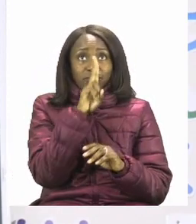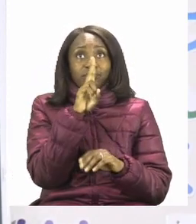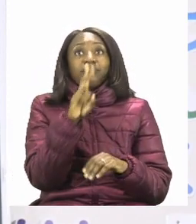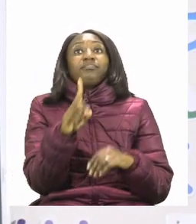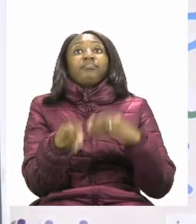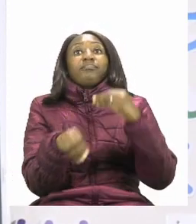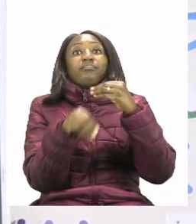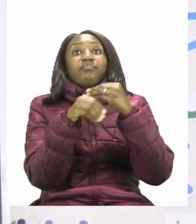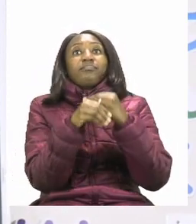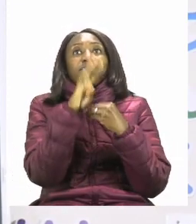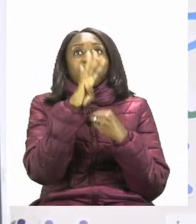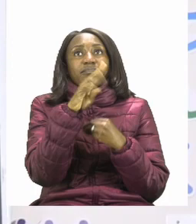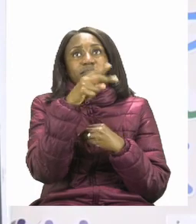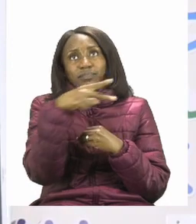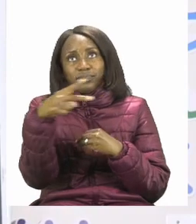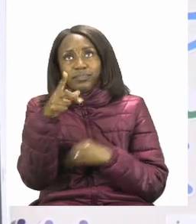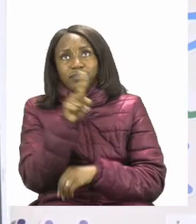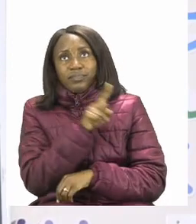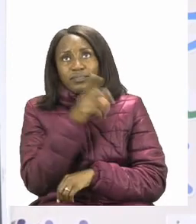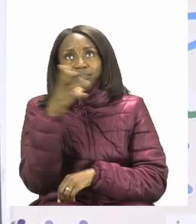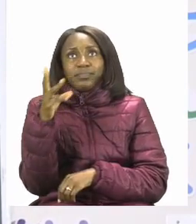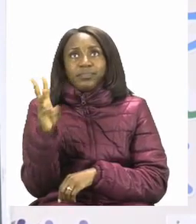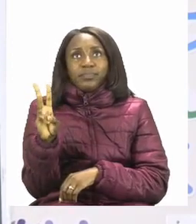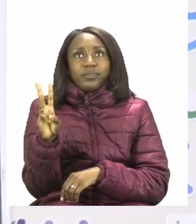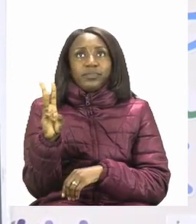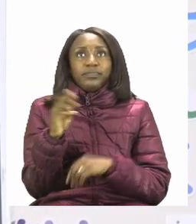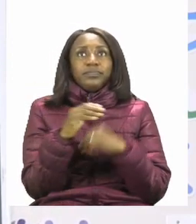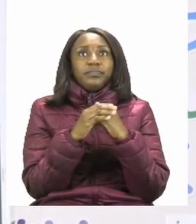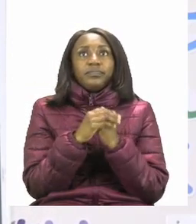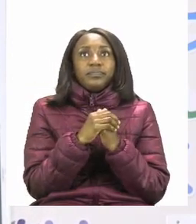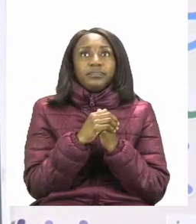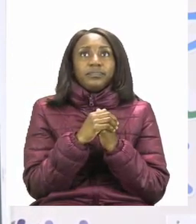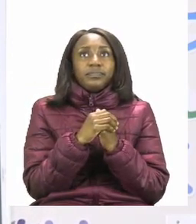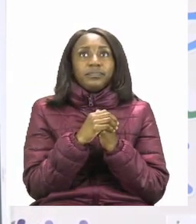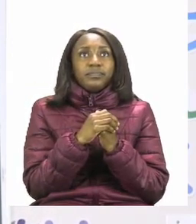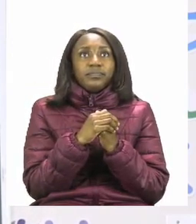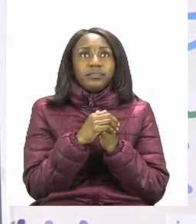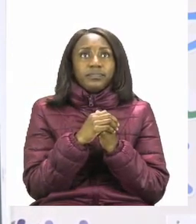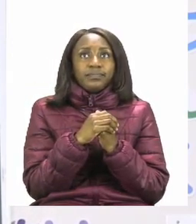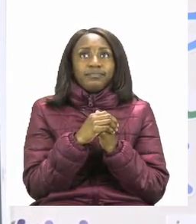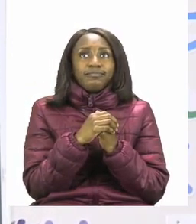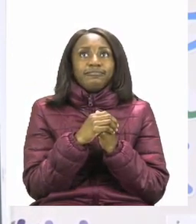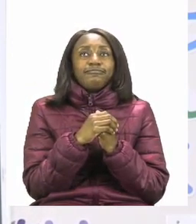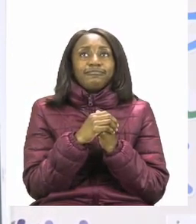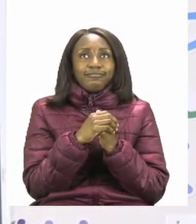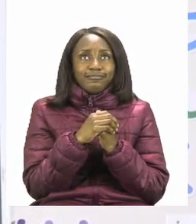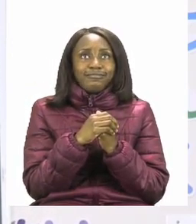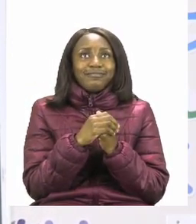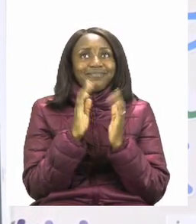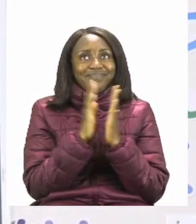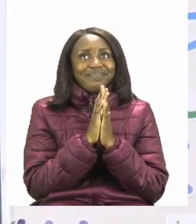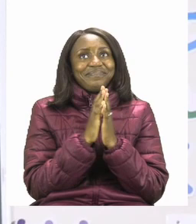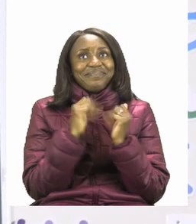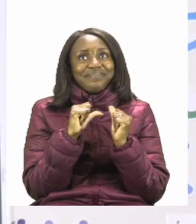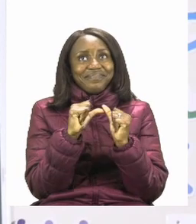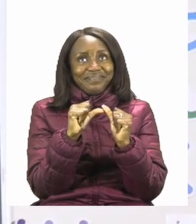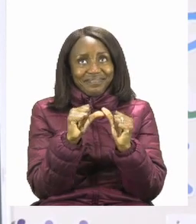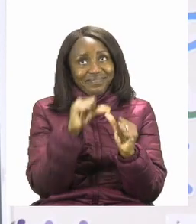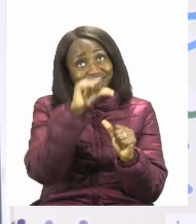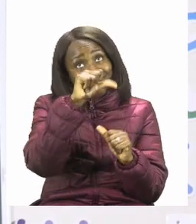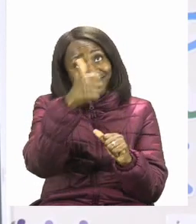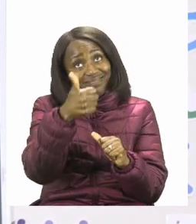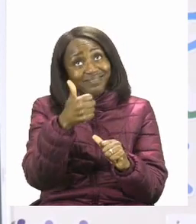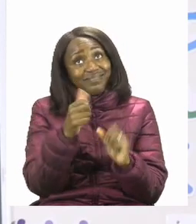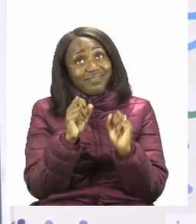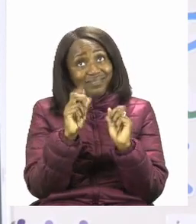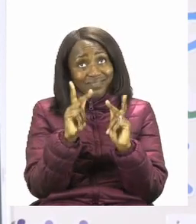16. And this is how you can check that your answer is correct. So go ahead and do this, boys and girls. Make sure that you're